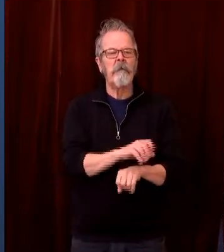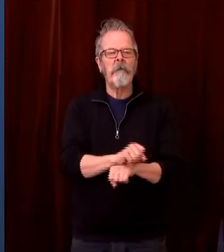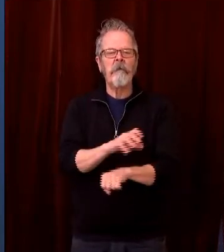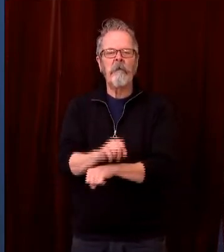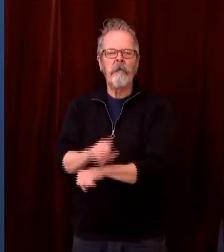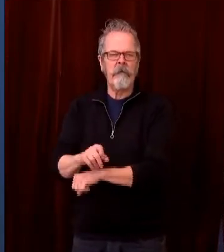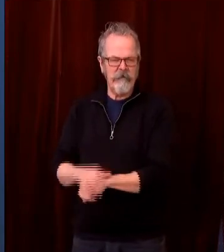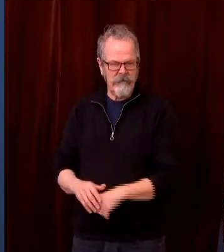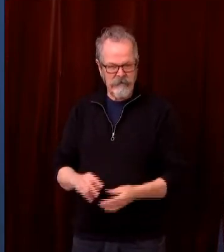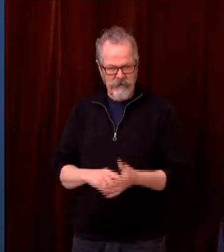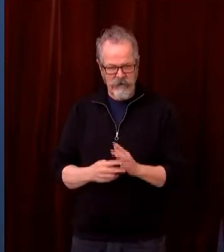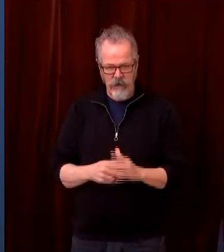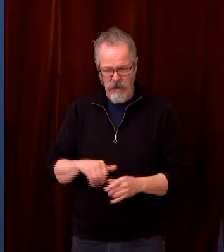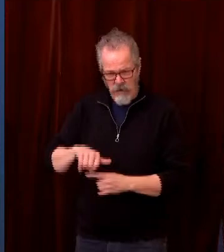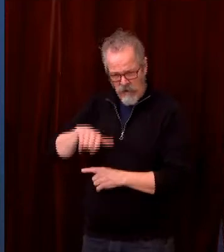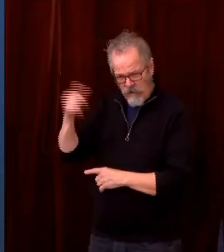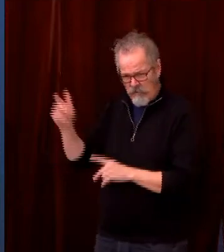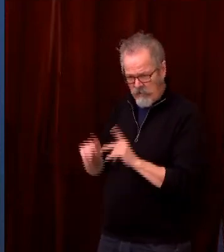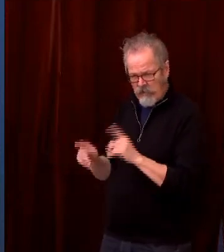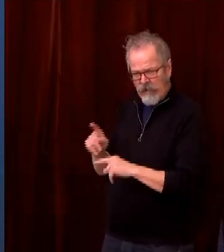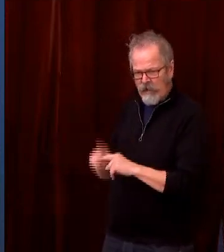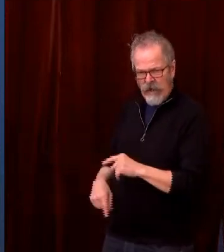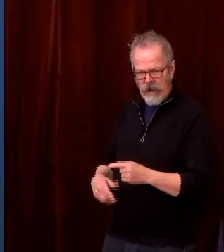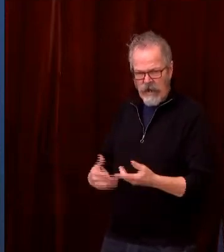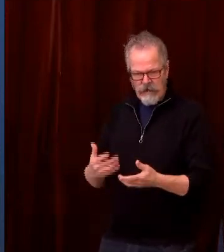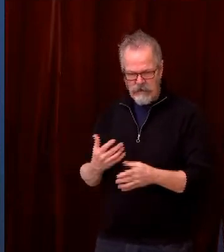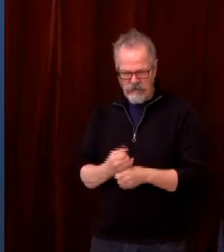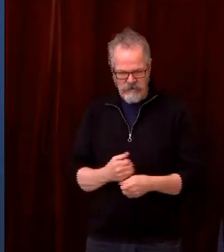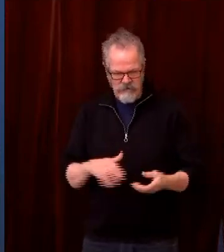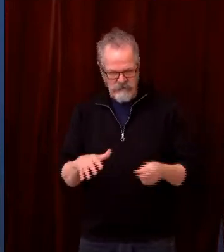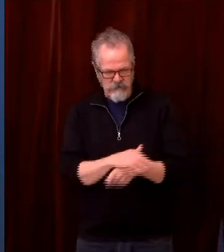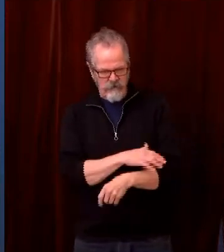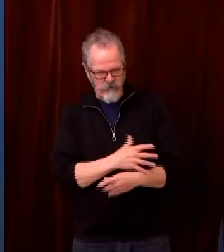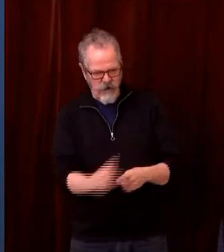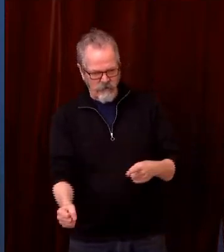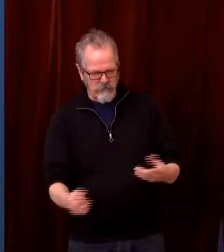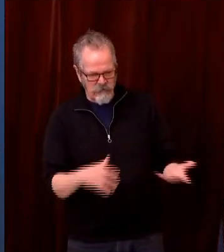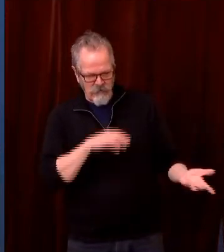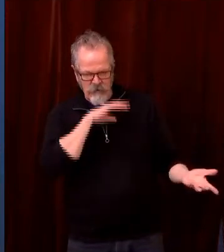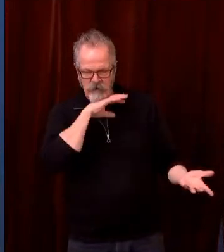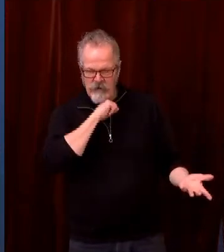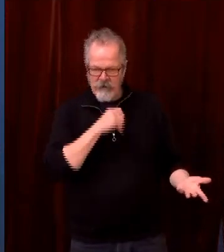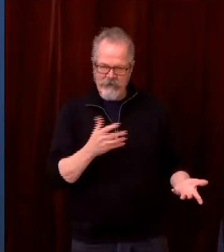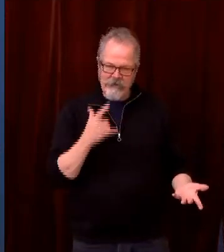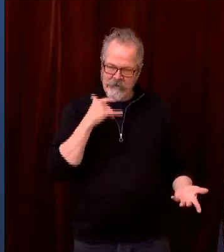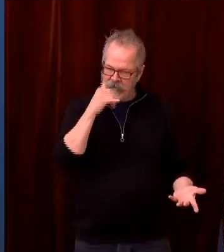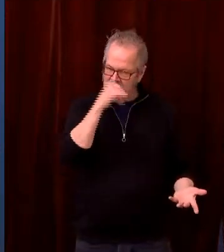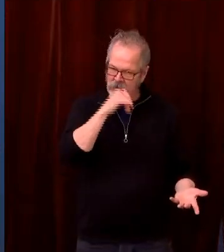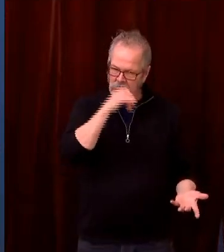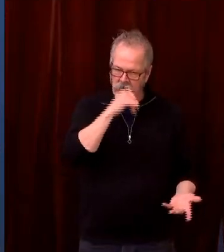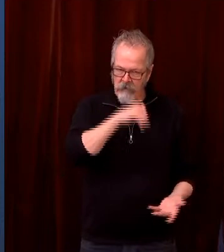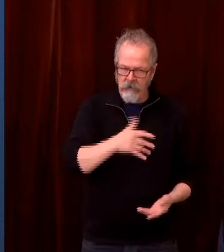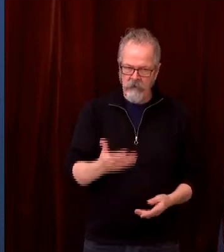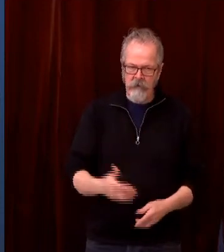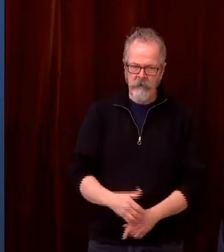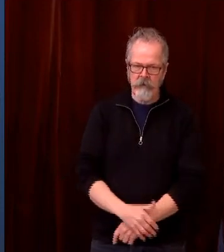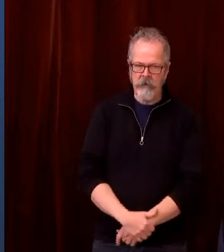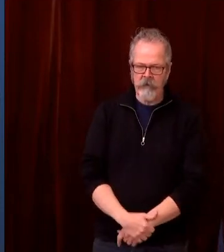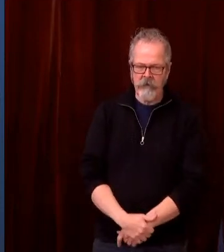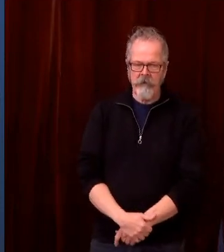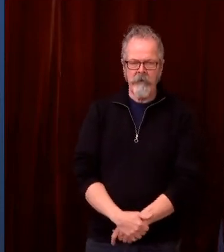act like we've done where we've had similar emergencies, like the Oso